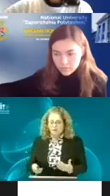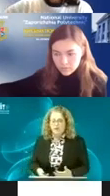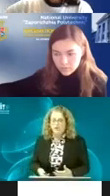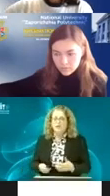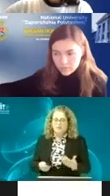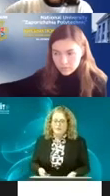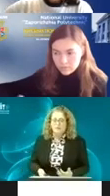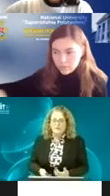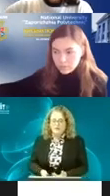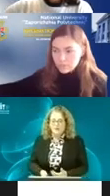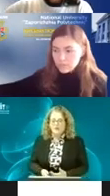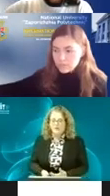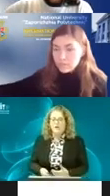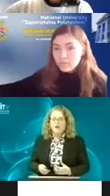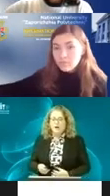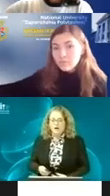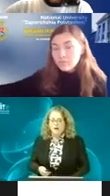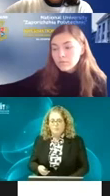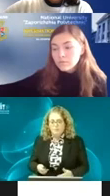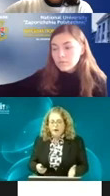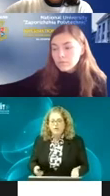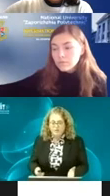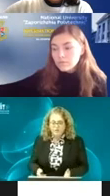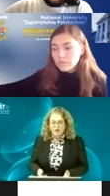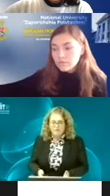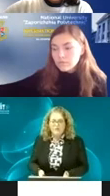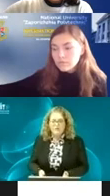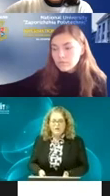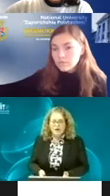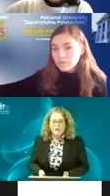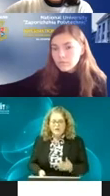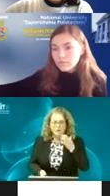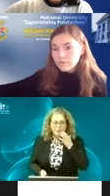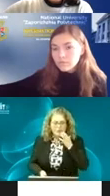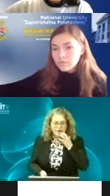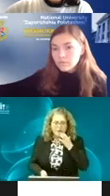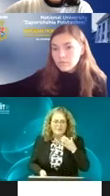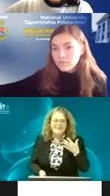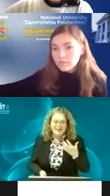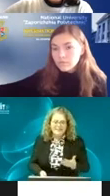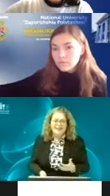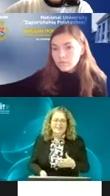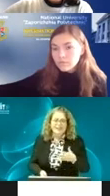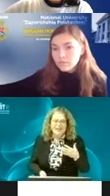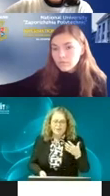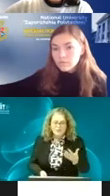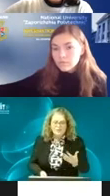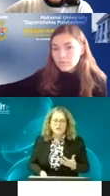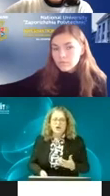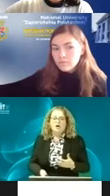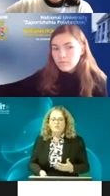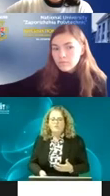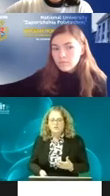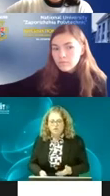and changing and becoming something very a part of our life. When we talk about the data and the